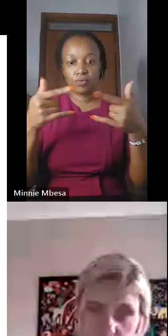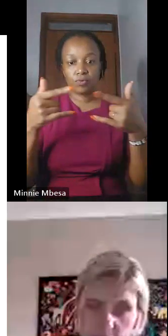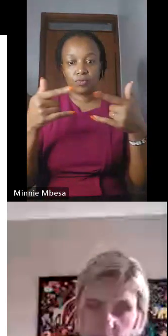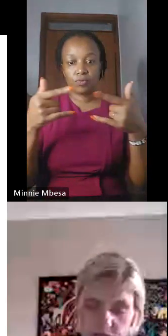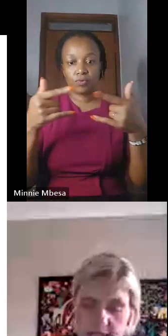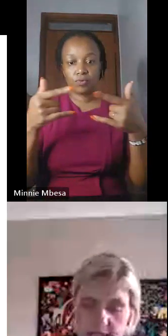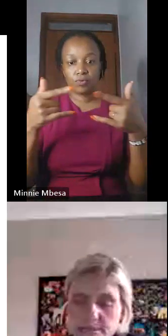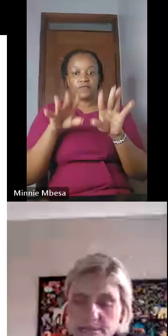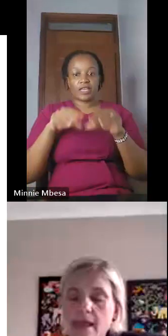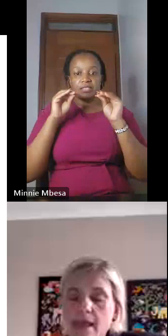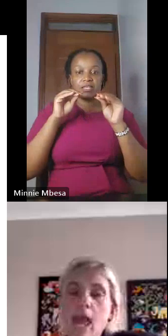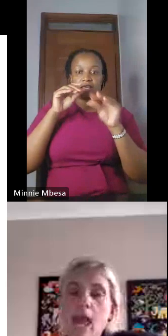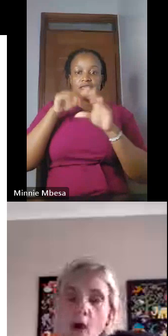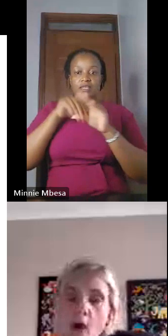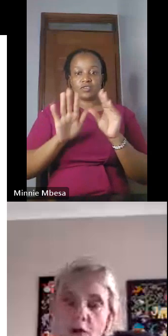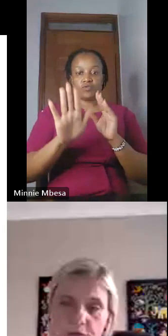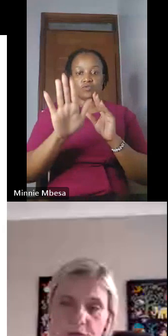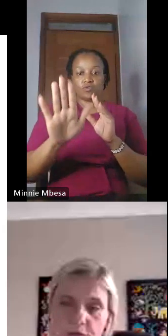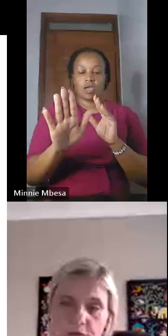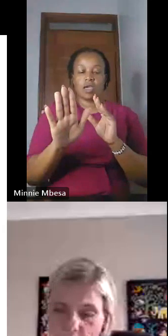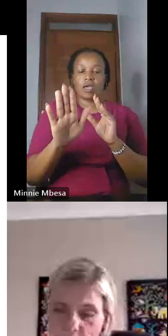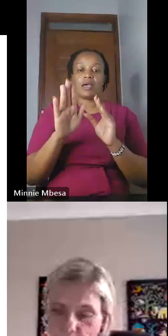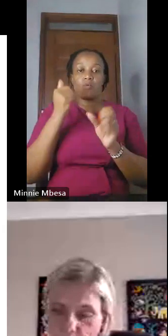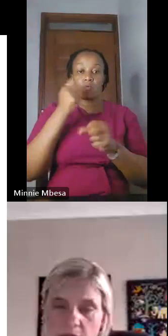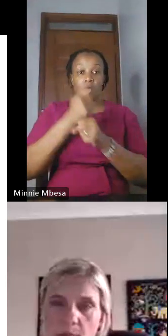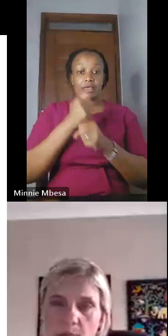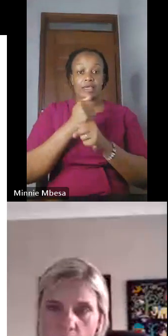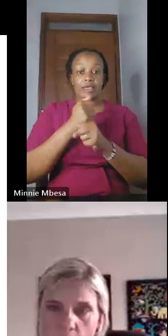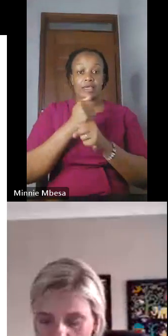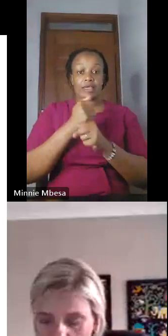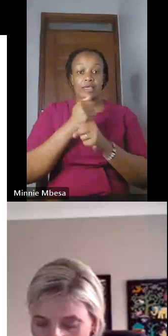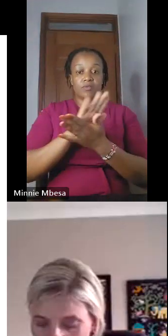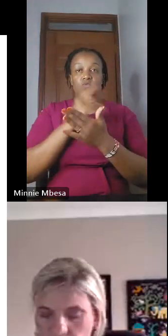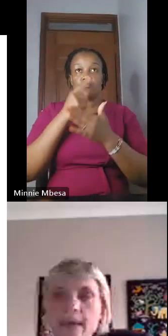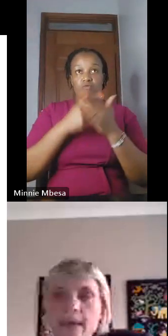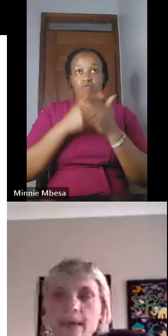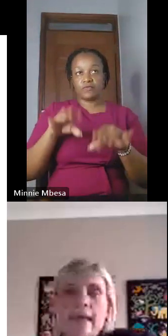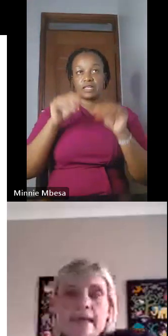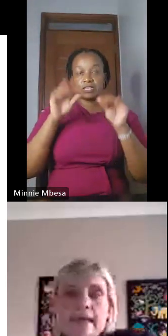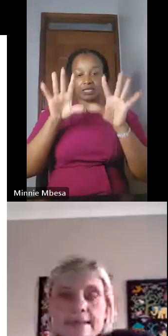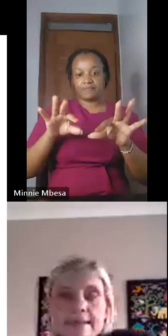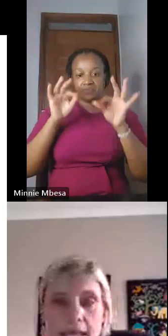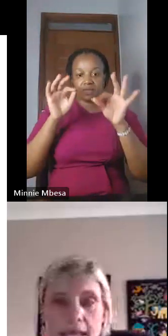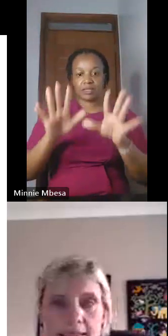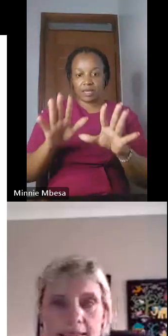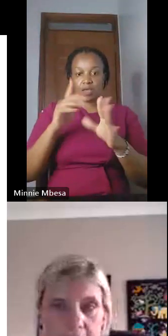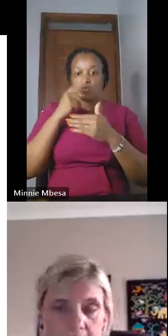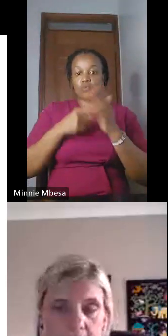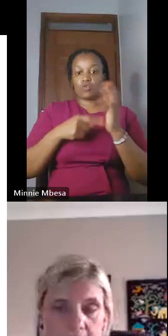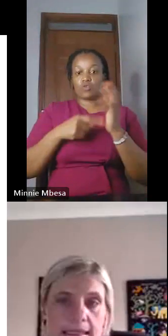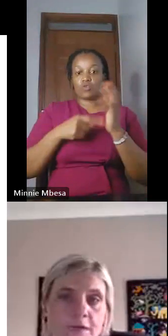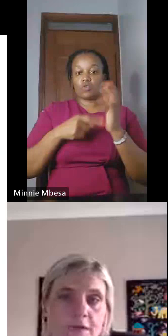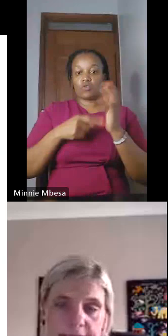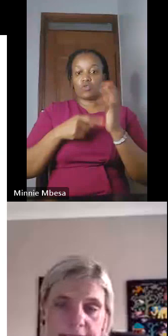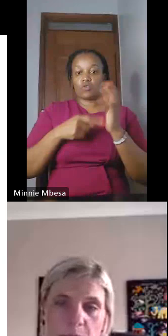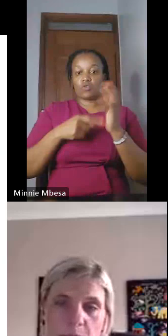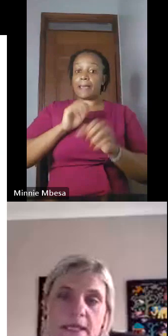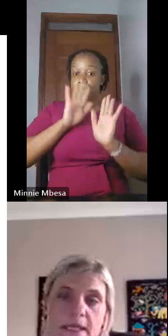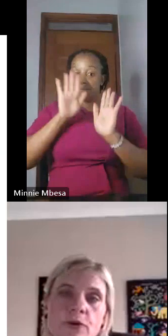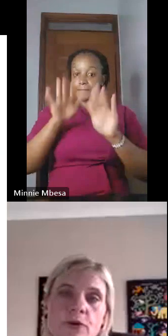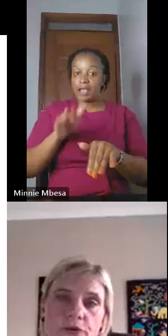study in Australia, and what you do when you come home is slightly easier